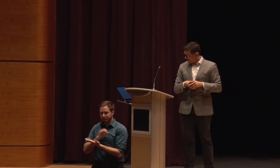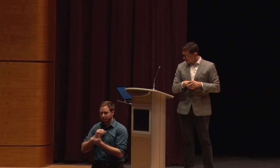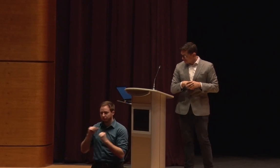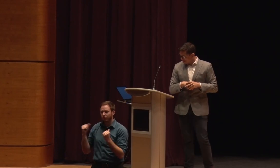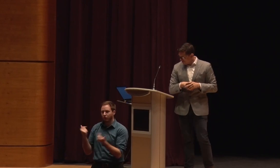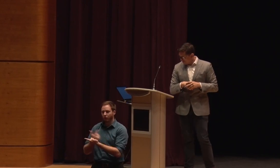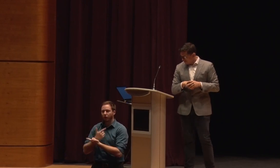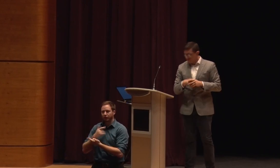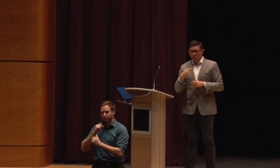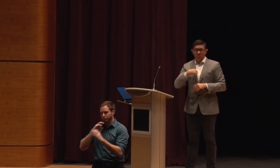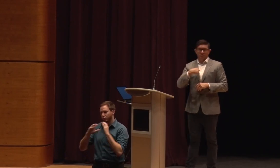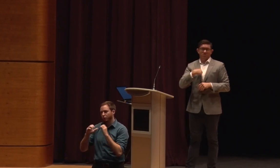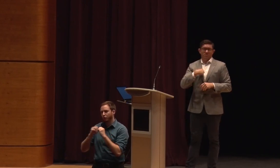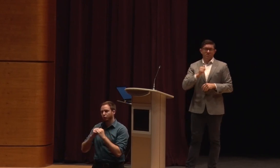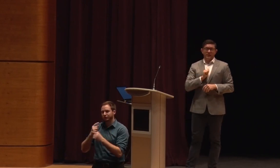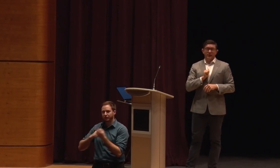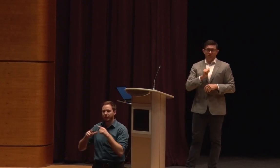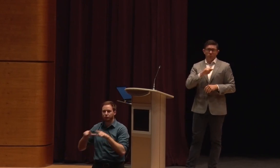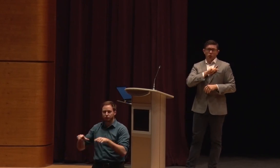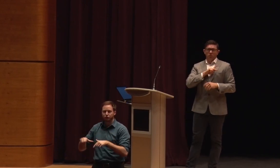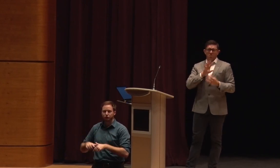know sign and communicate in such a way.